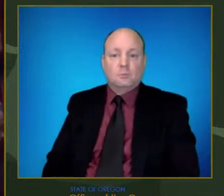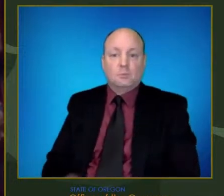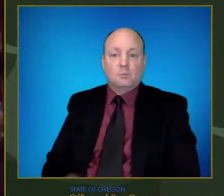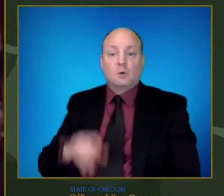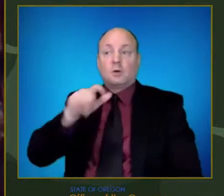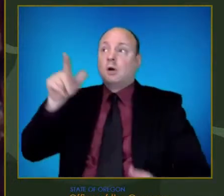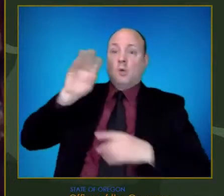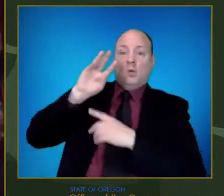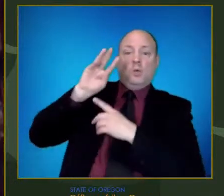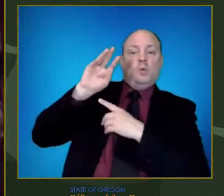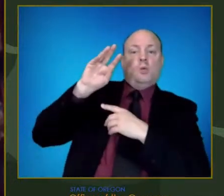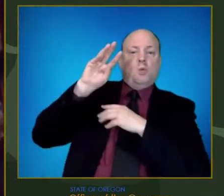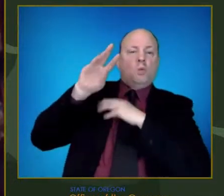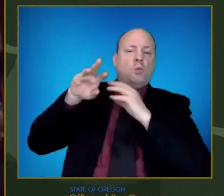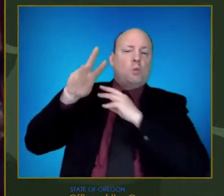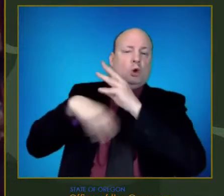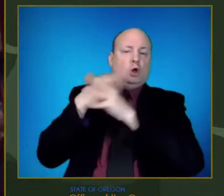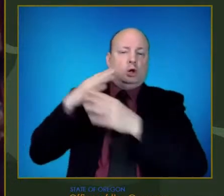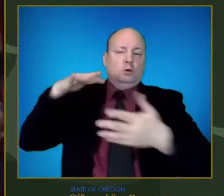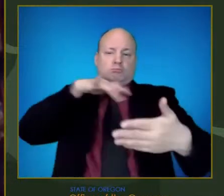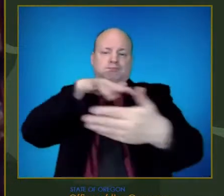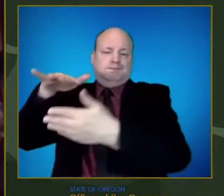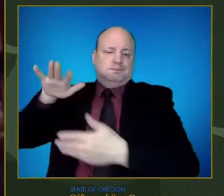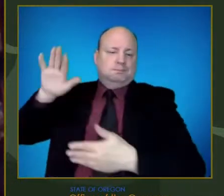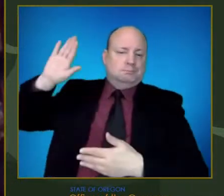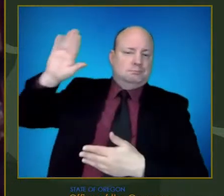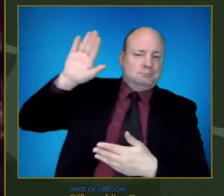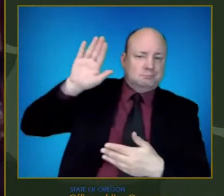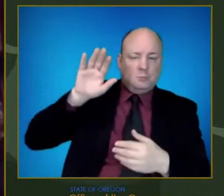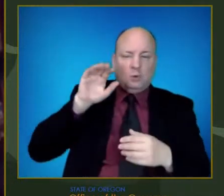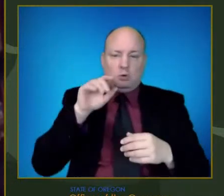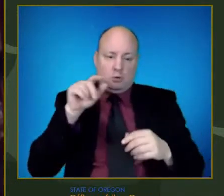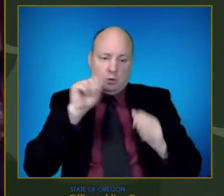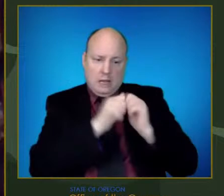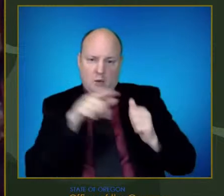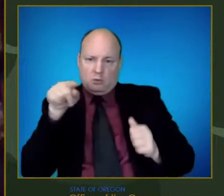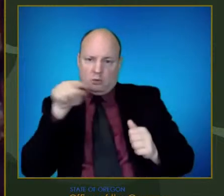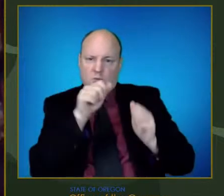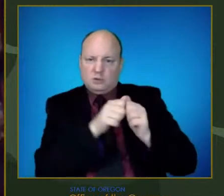throughout the country show schools are not a driver of COVID-19 transmission.